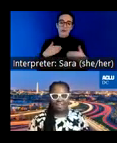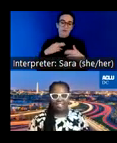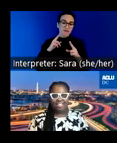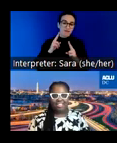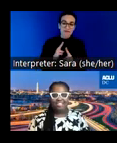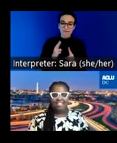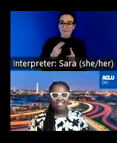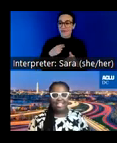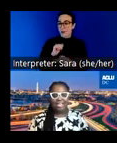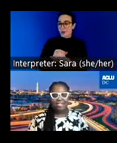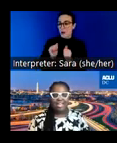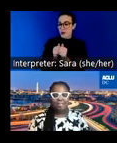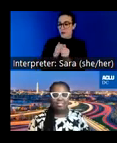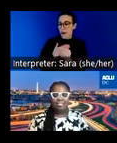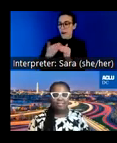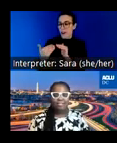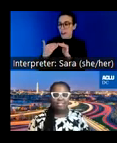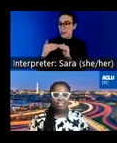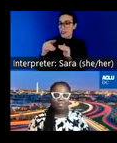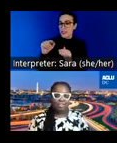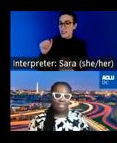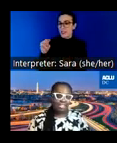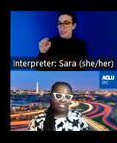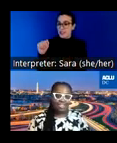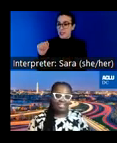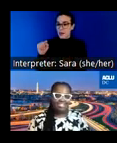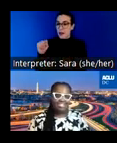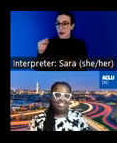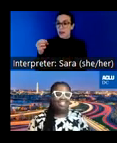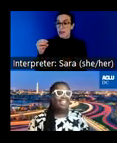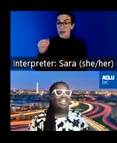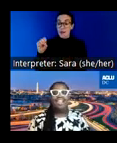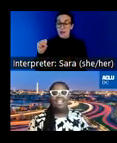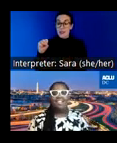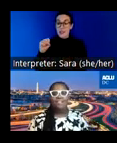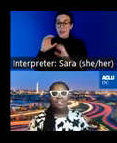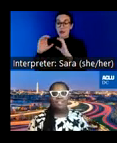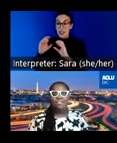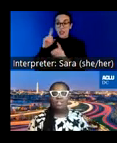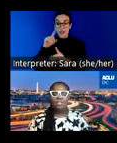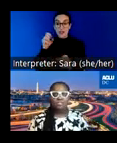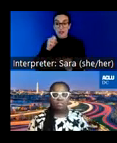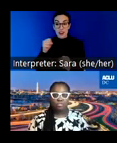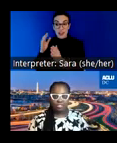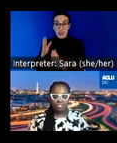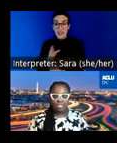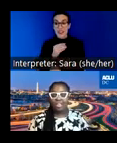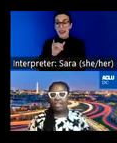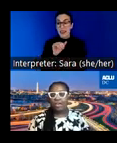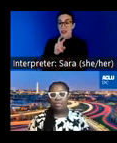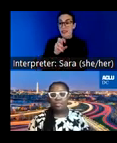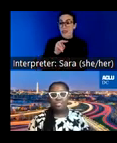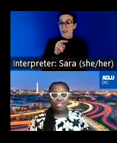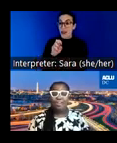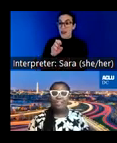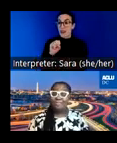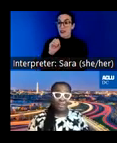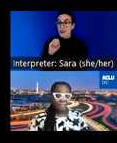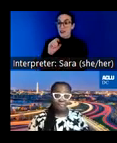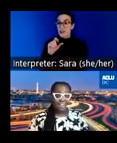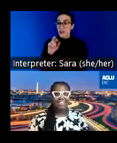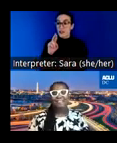with my colleagues, Tama Thomas, who is our Digital Communication Strategist, and Yvonne Sosarski, who is